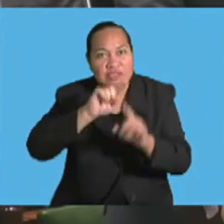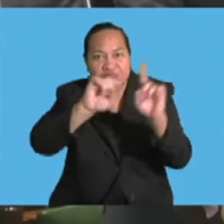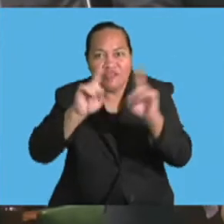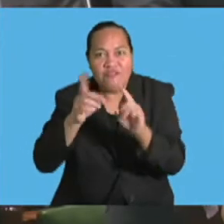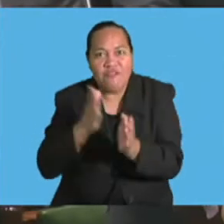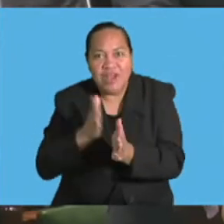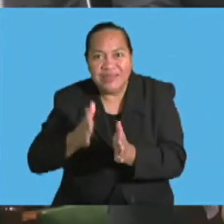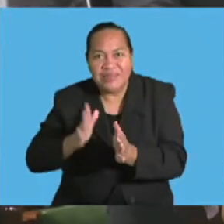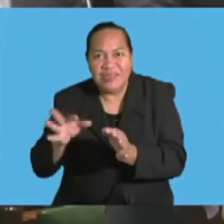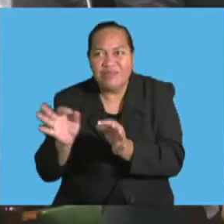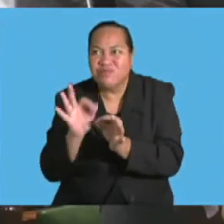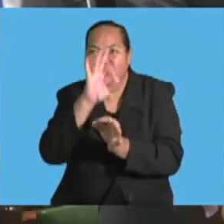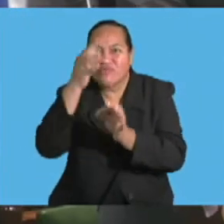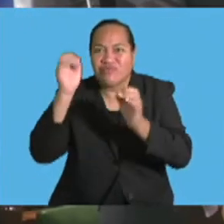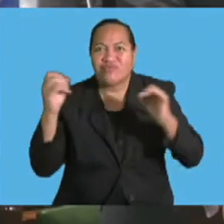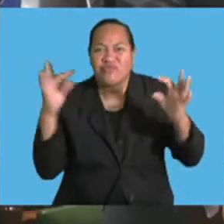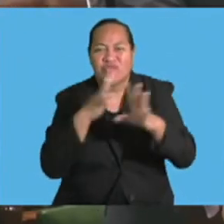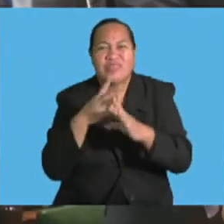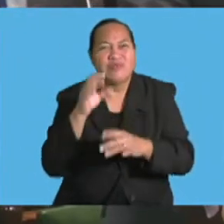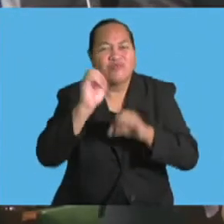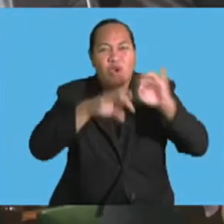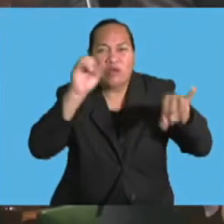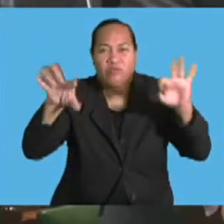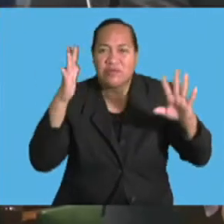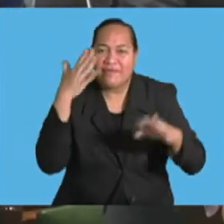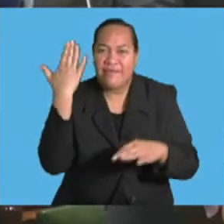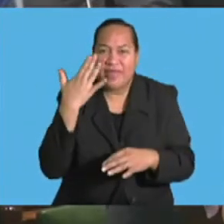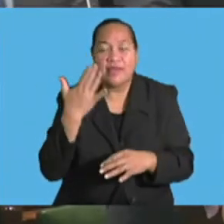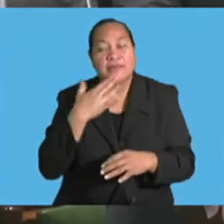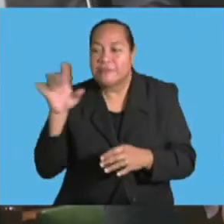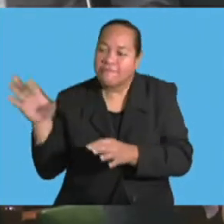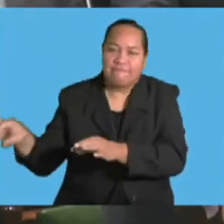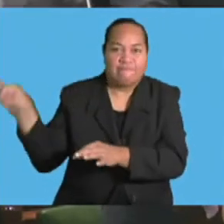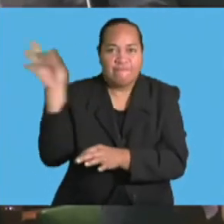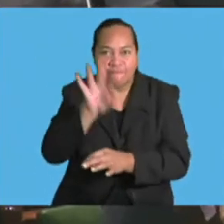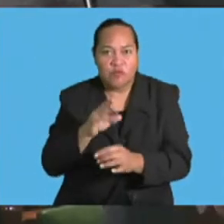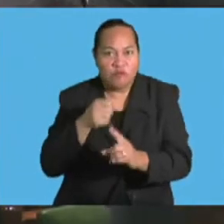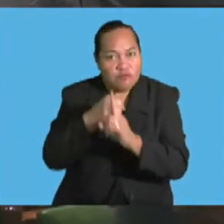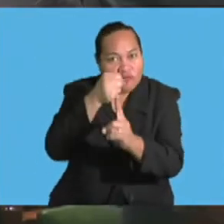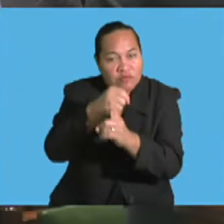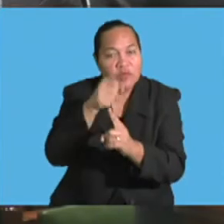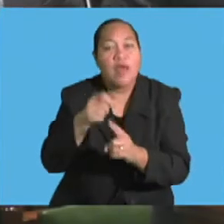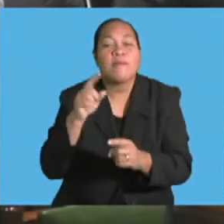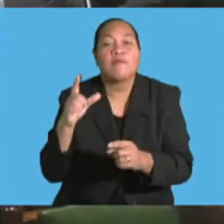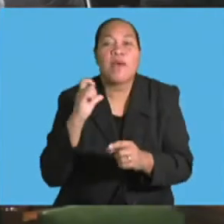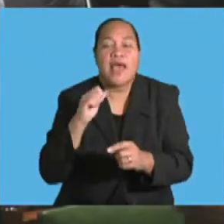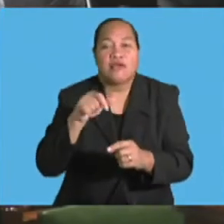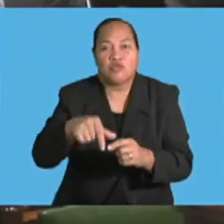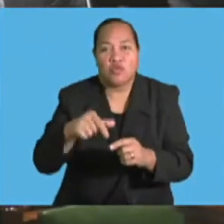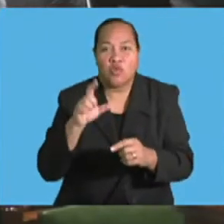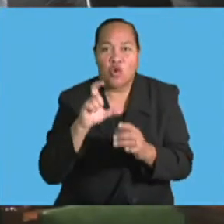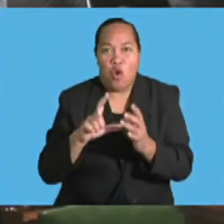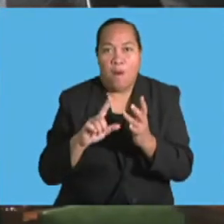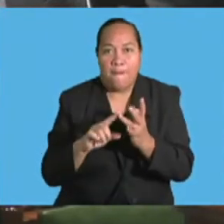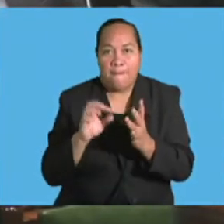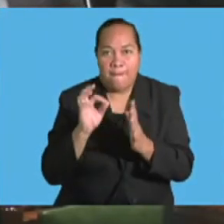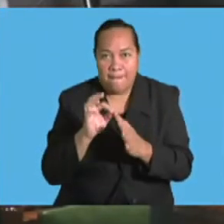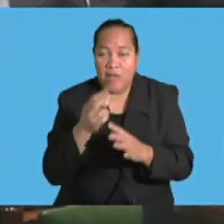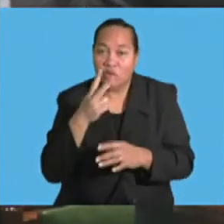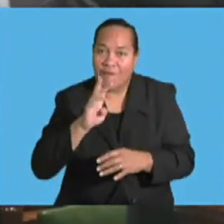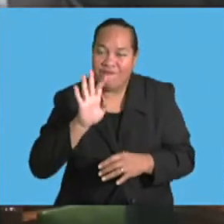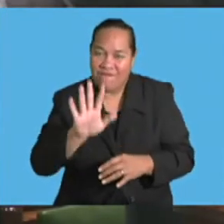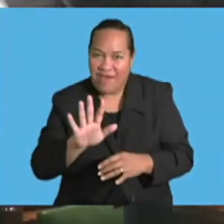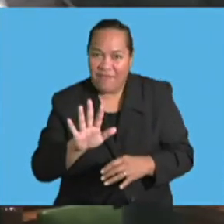possible to put 1.5 back on the agenda at COP25. Mr. Speaker, at home, our Climate Change Act will be a